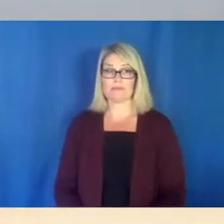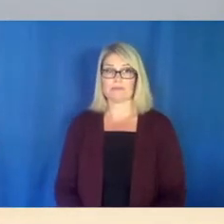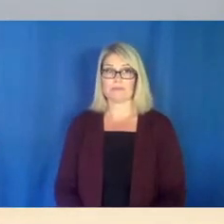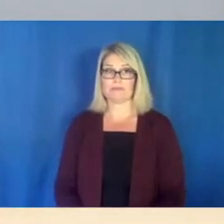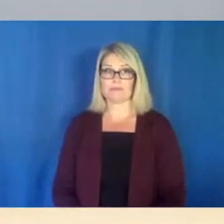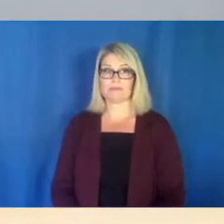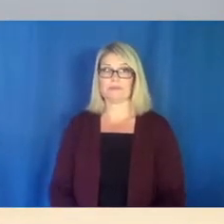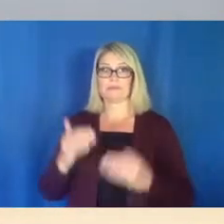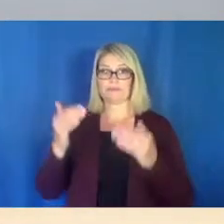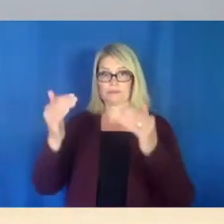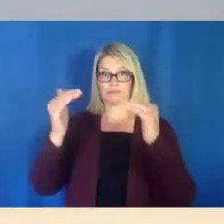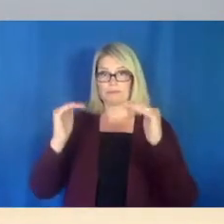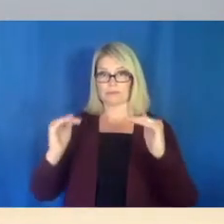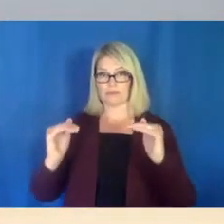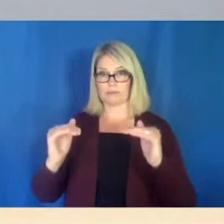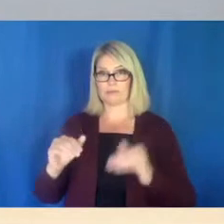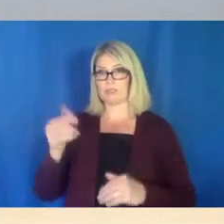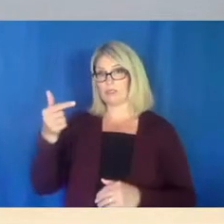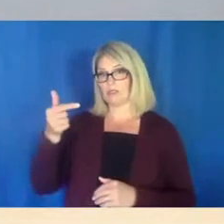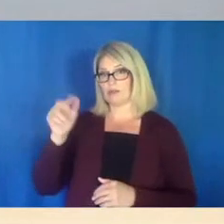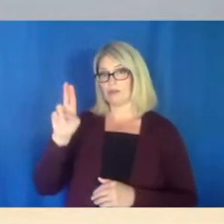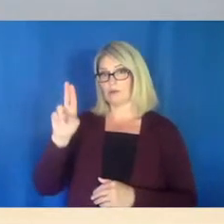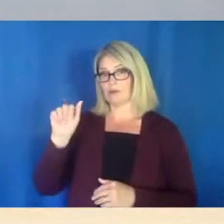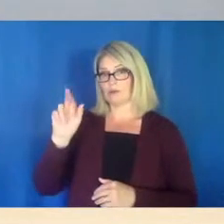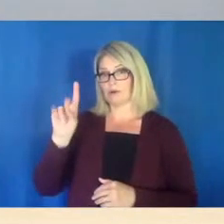Dave Stewart, The Guardian.